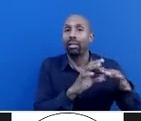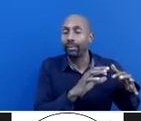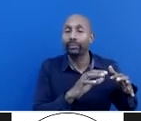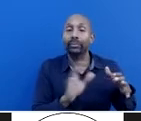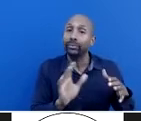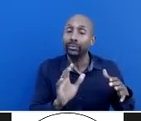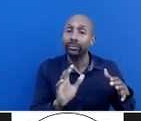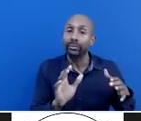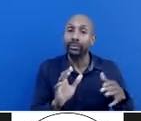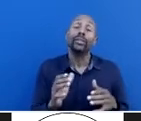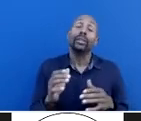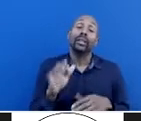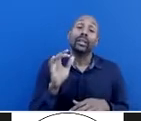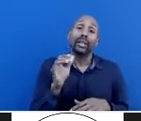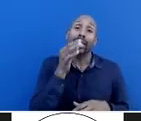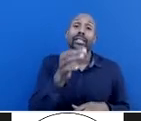that shit out.